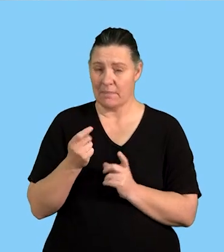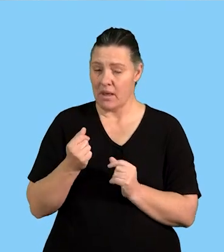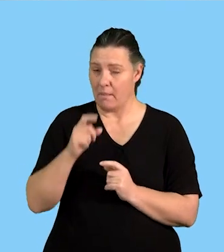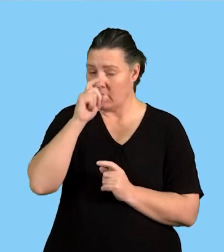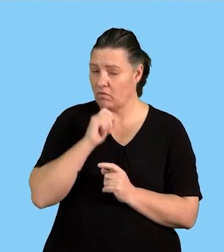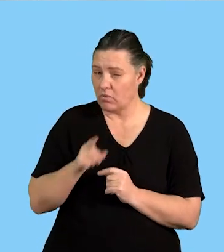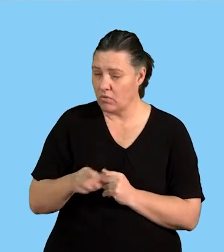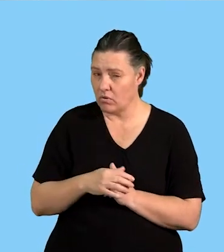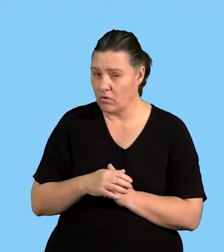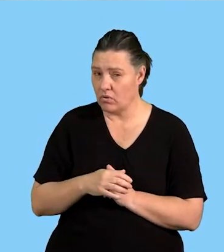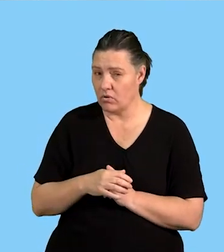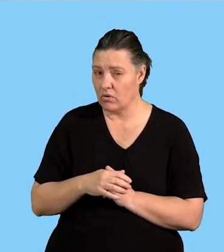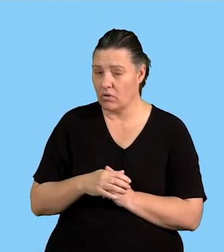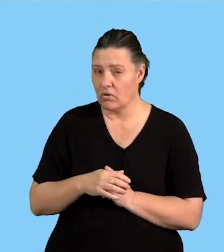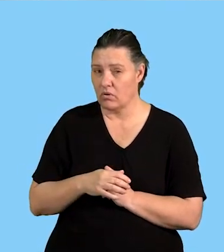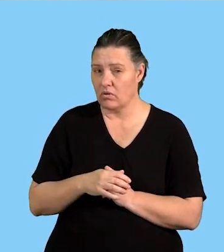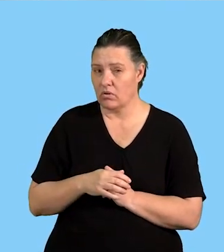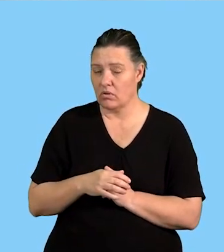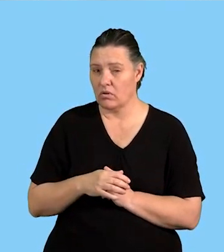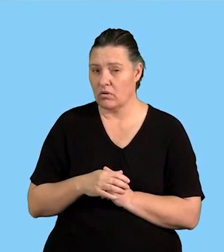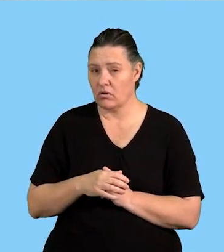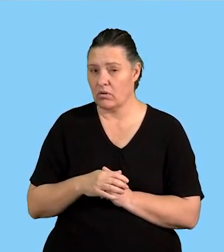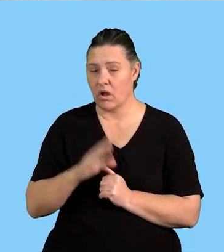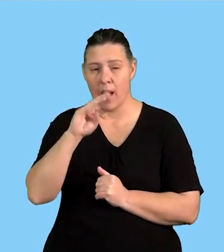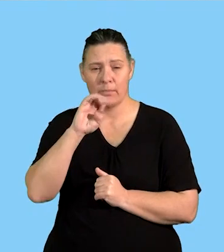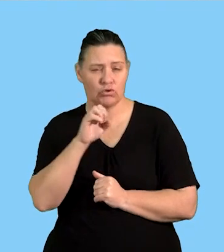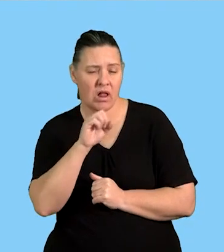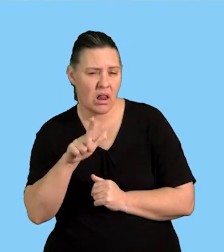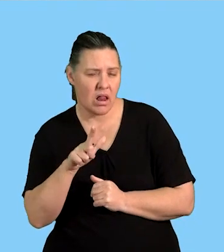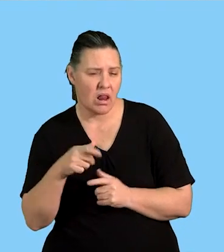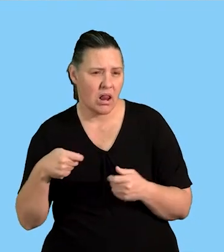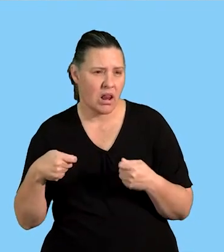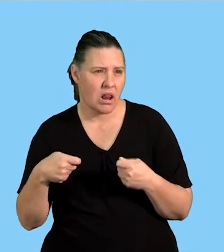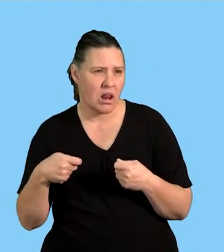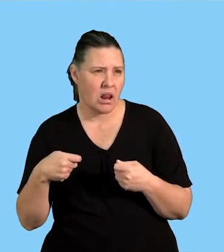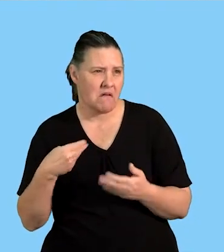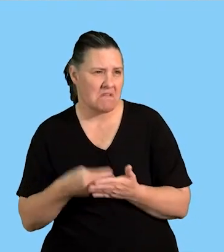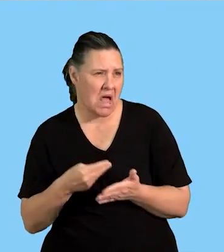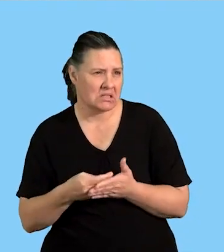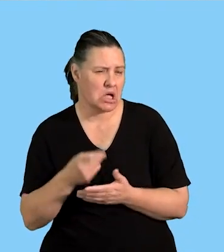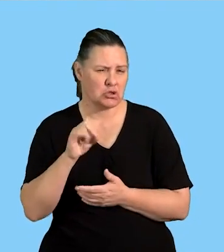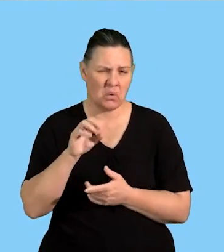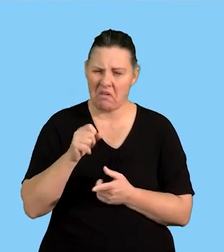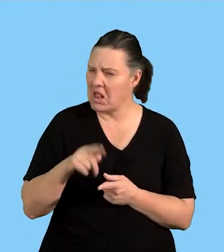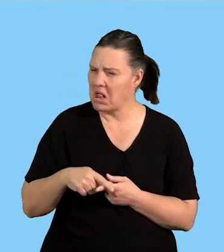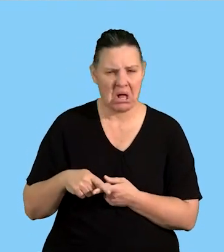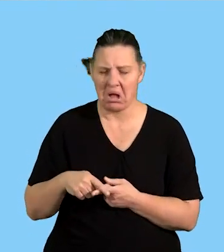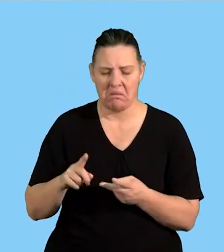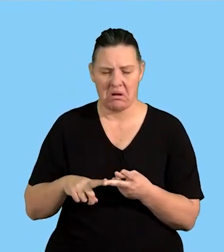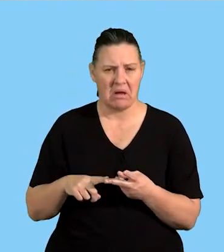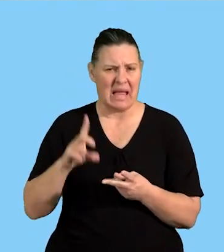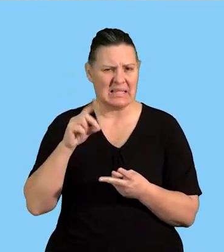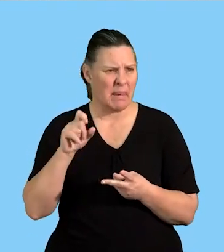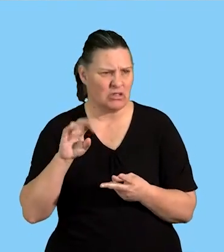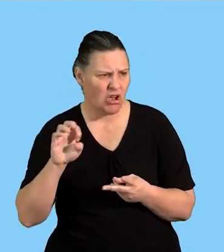money's portfolio? Is this a mutual fund or stokvels? It can be. Is it a debenture?